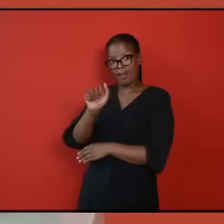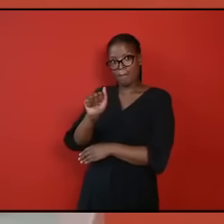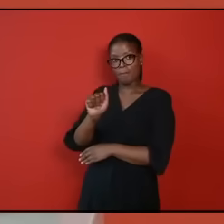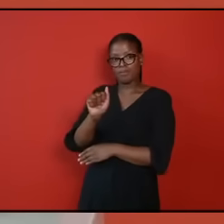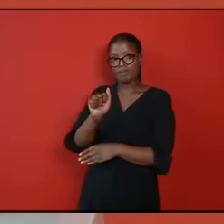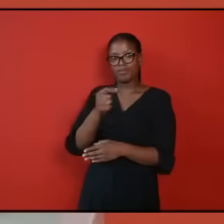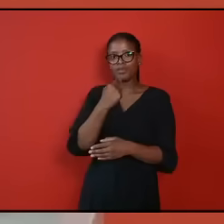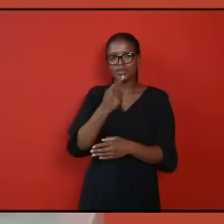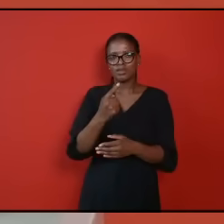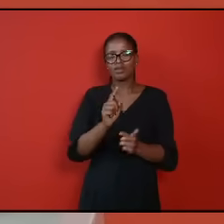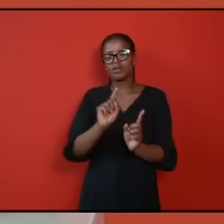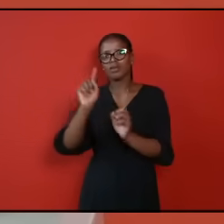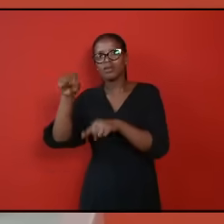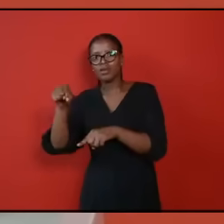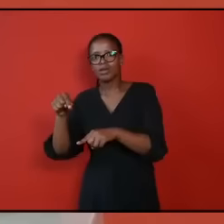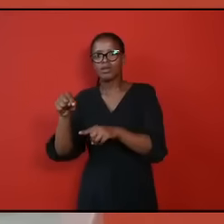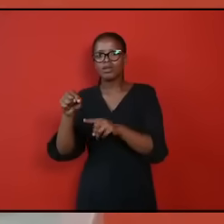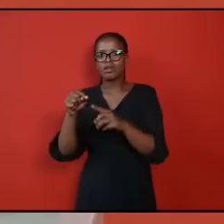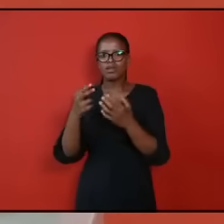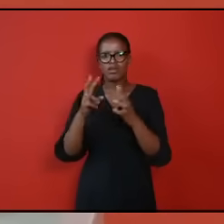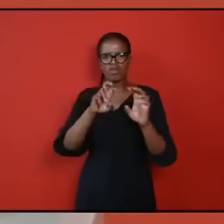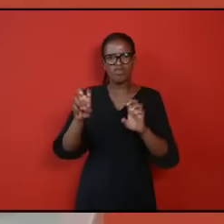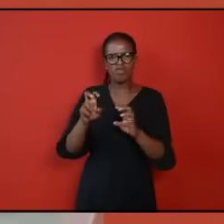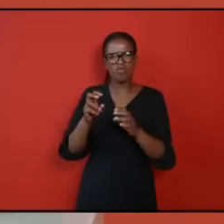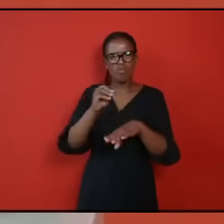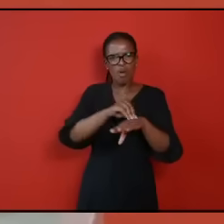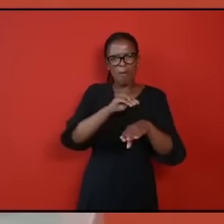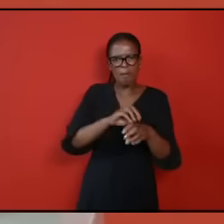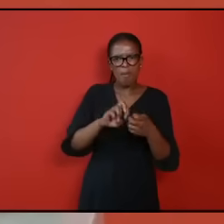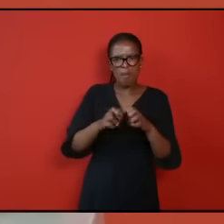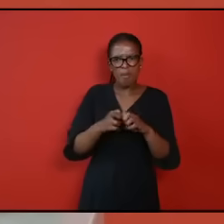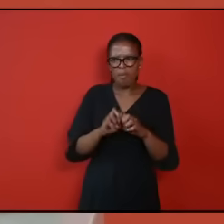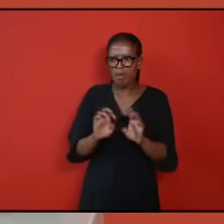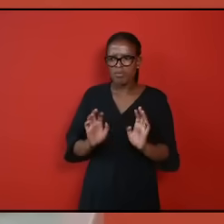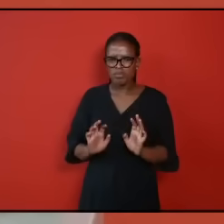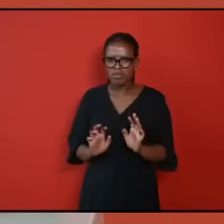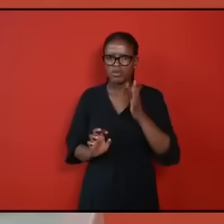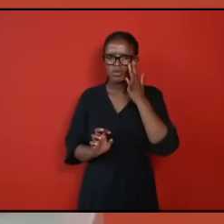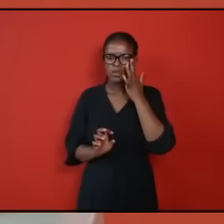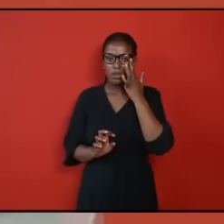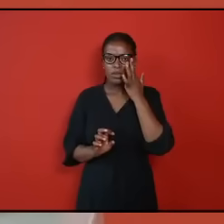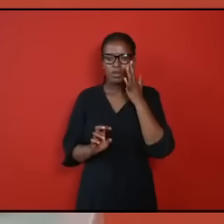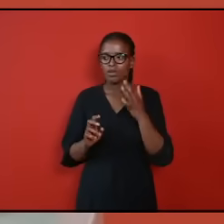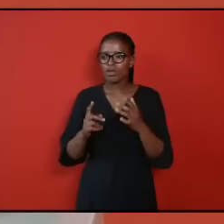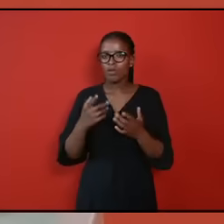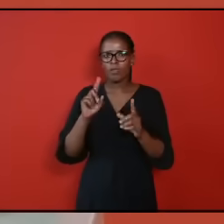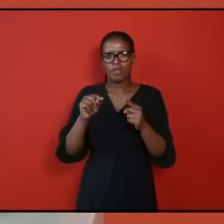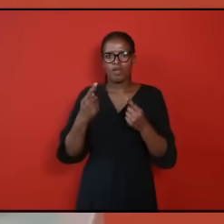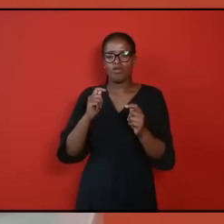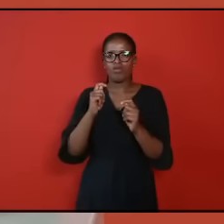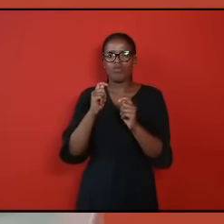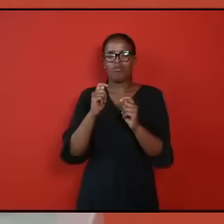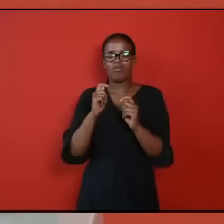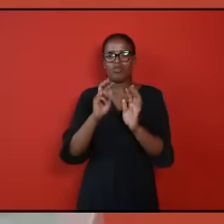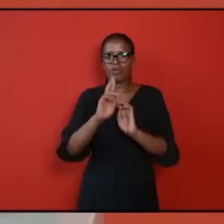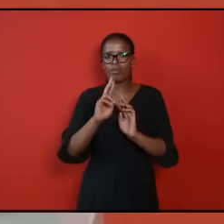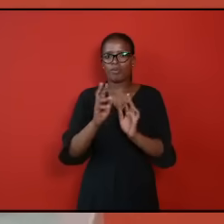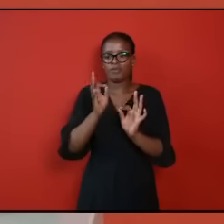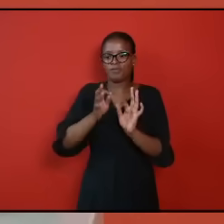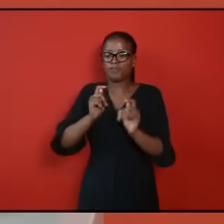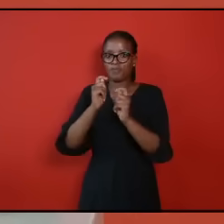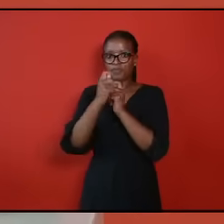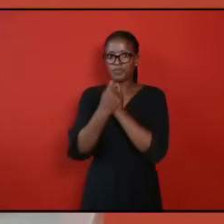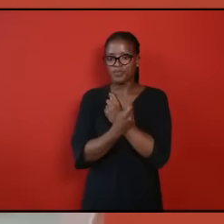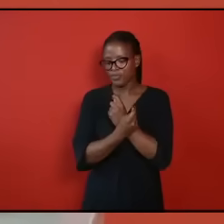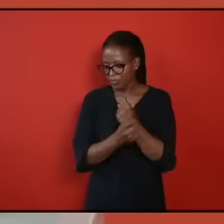want to send to jail for non-existing issue, we must never report positive about it. So